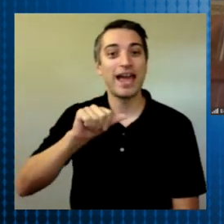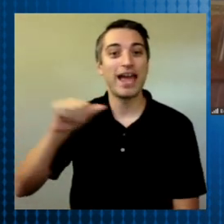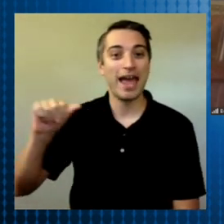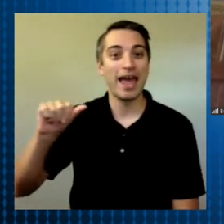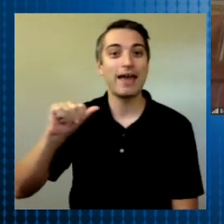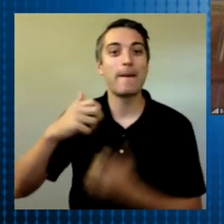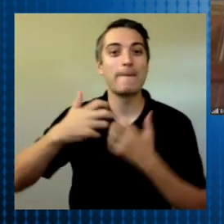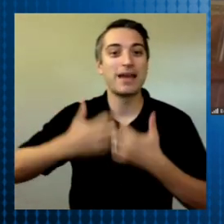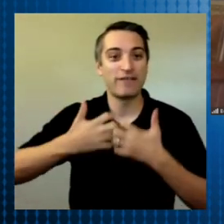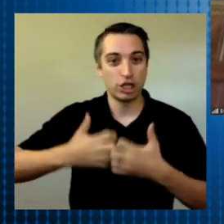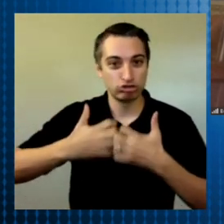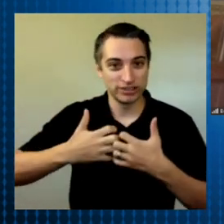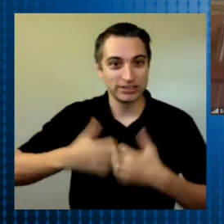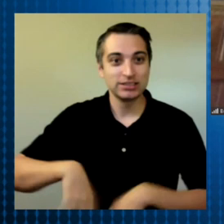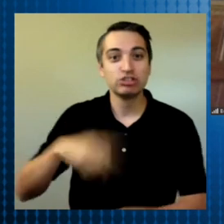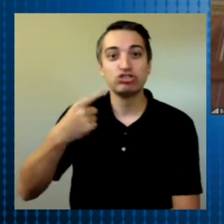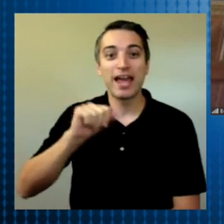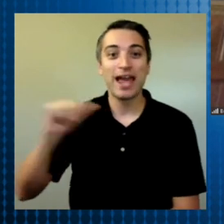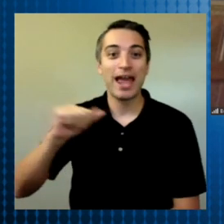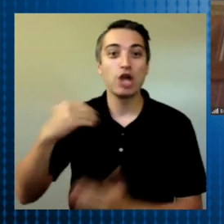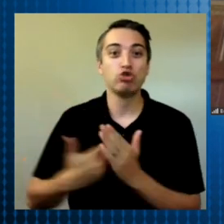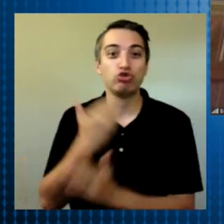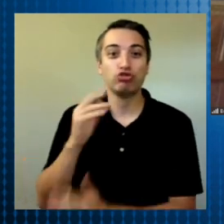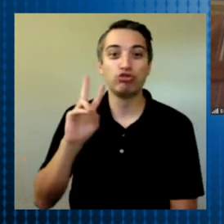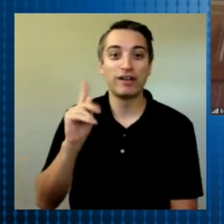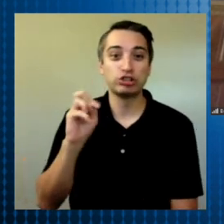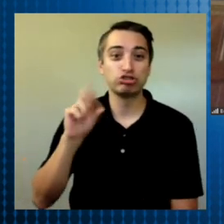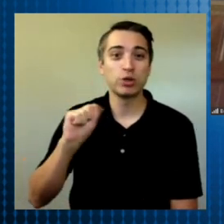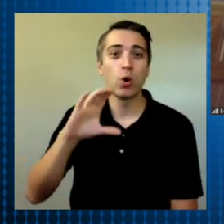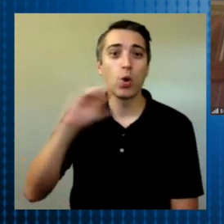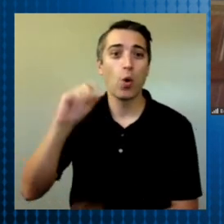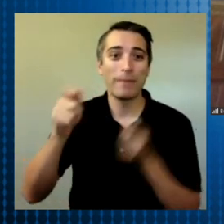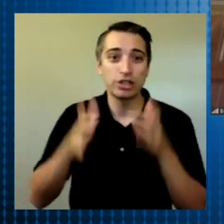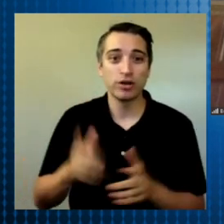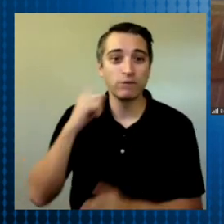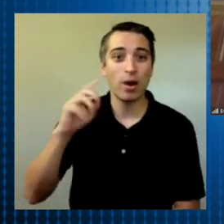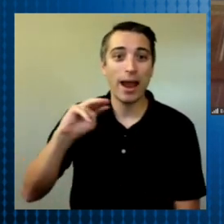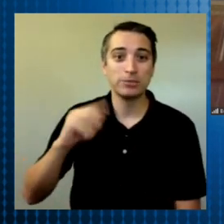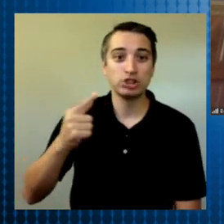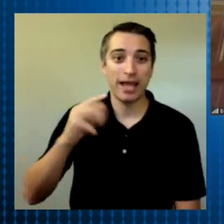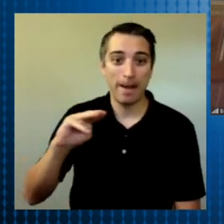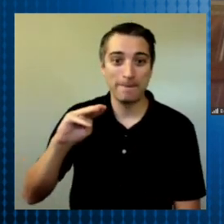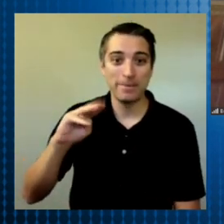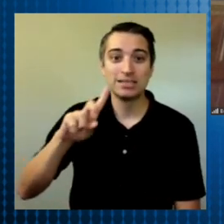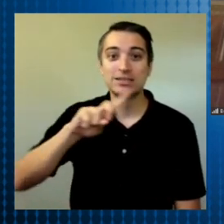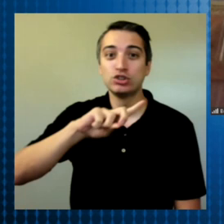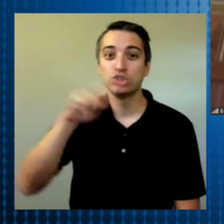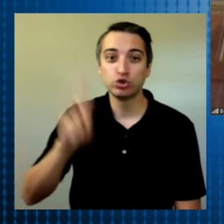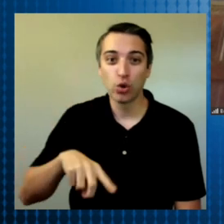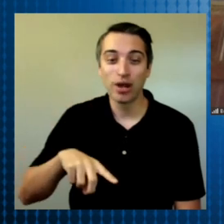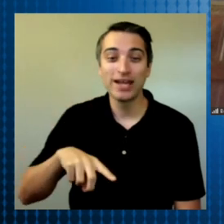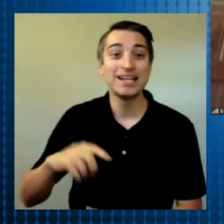Management, GAA New Ventures. He's the co-managing partner of MGM Grand Detroit Casino,